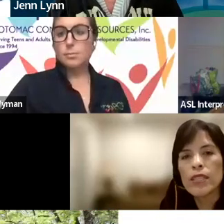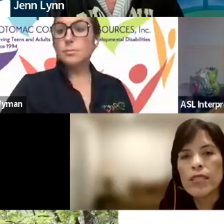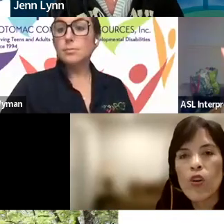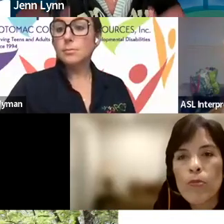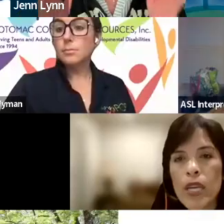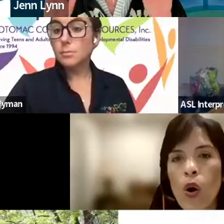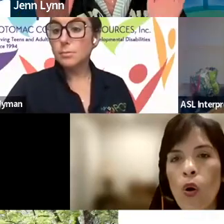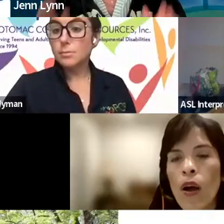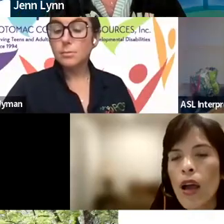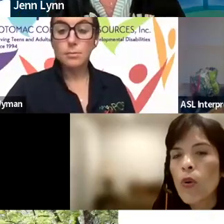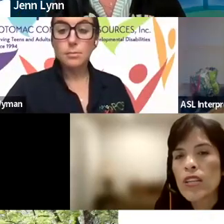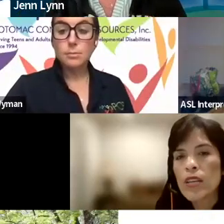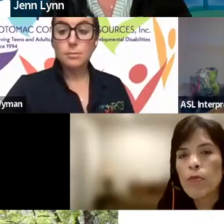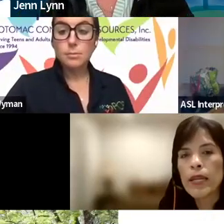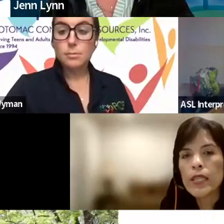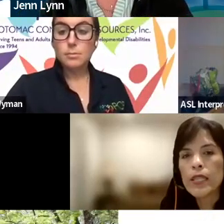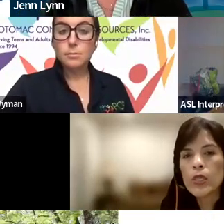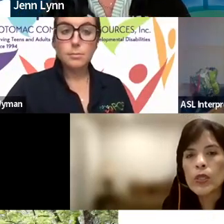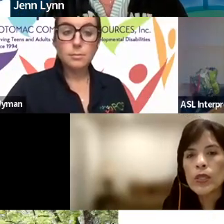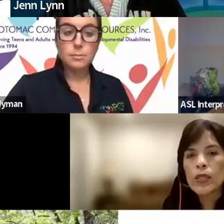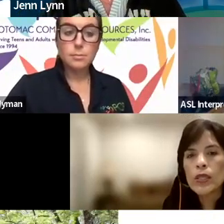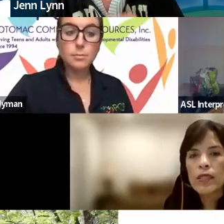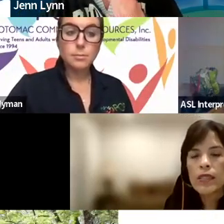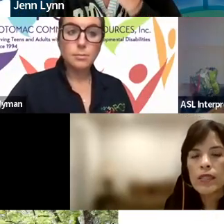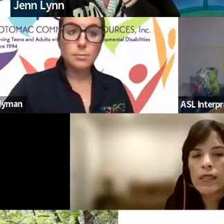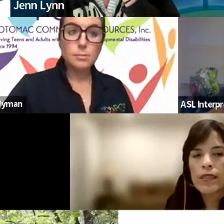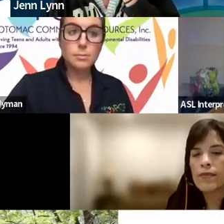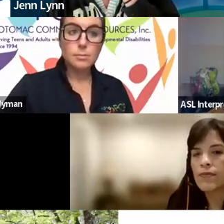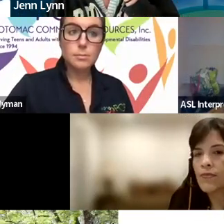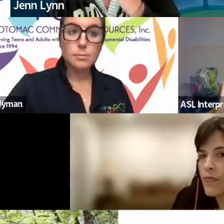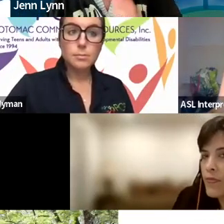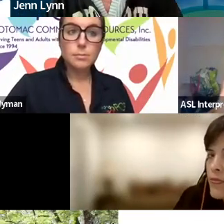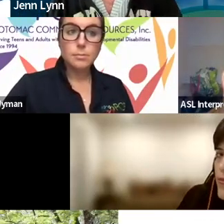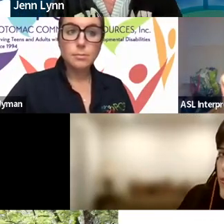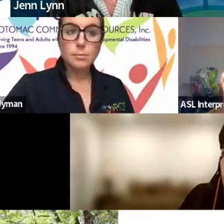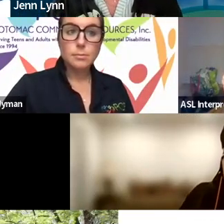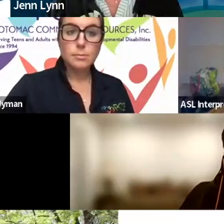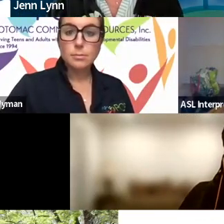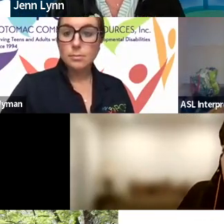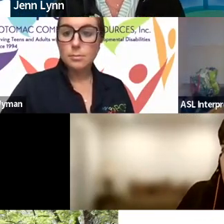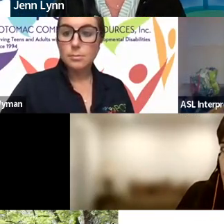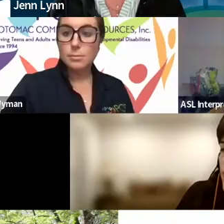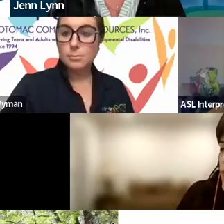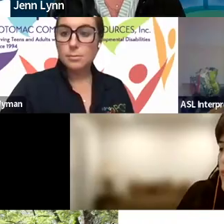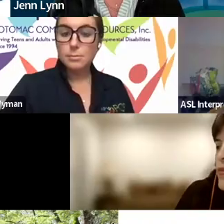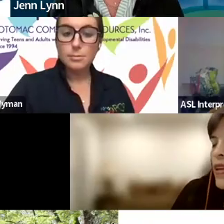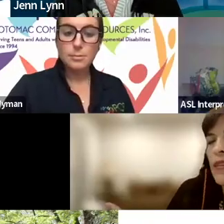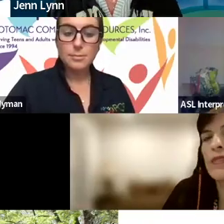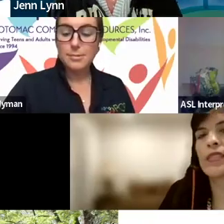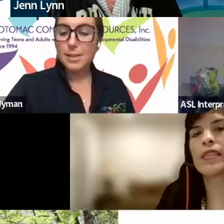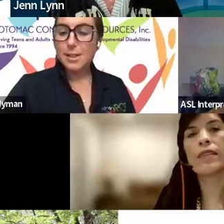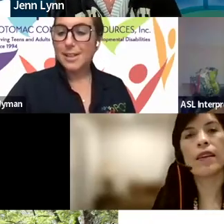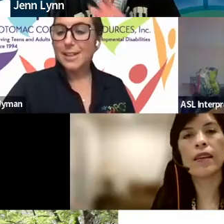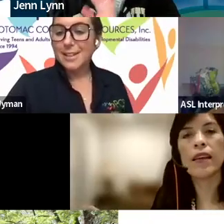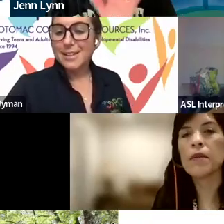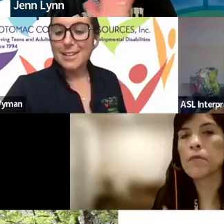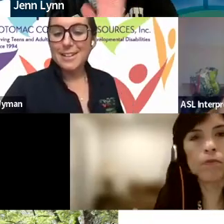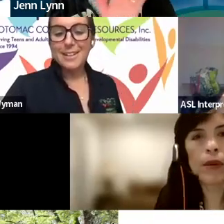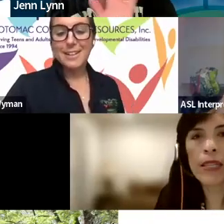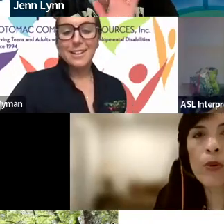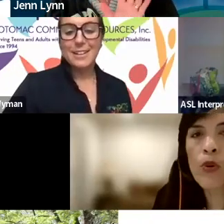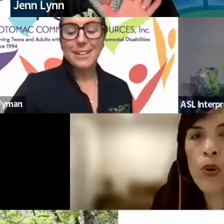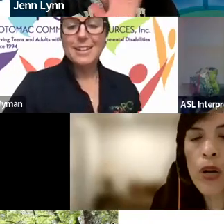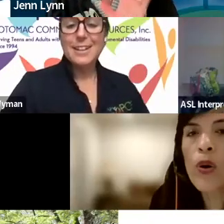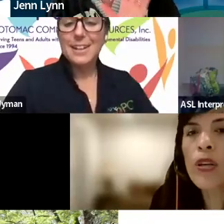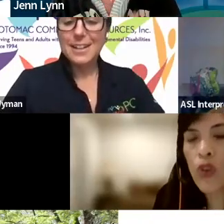I am a one-woman shop here in Germantown, so just give me some grace and I'll respond to you as quickly as I can. But thank you, Melissa,